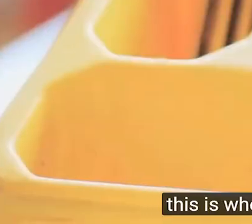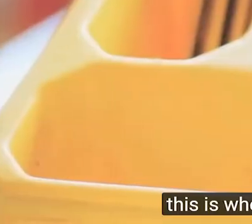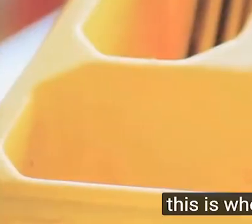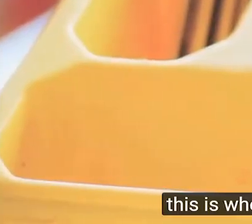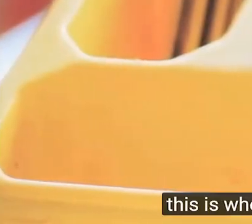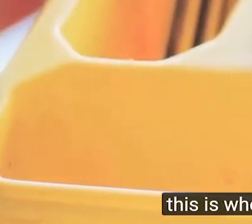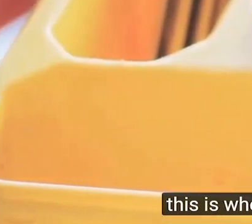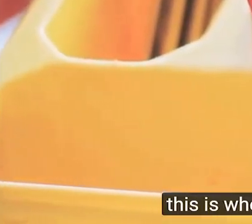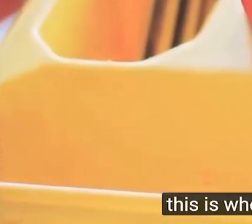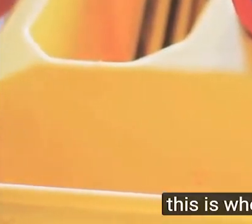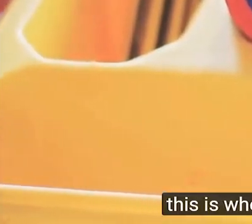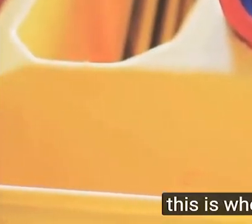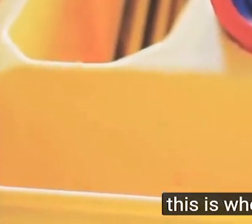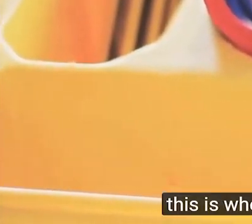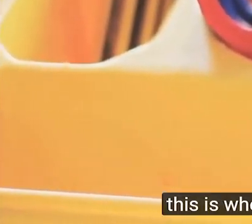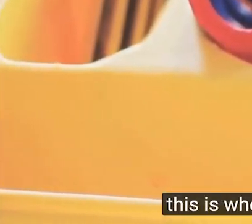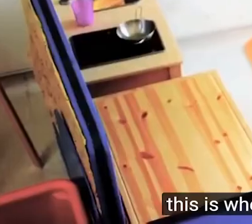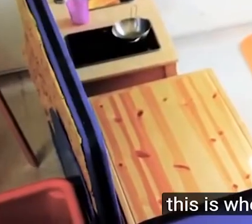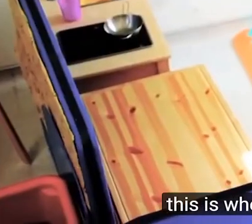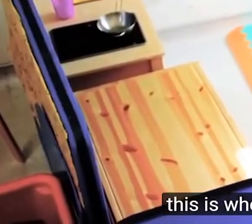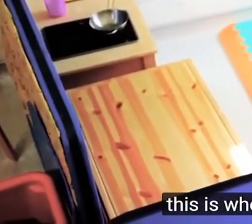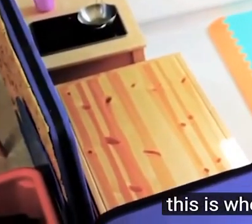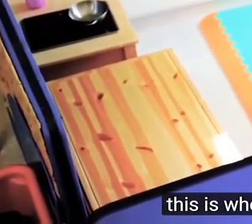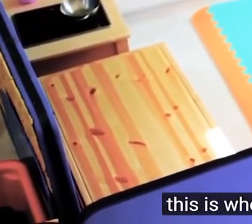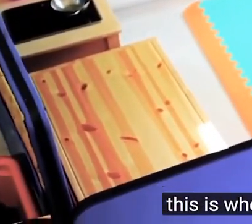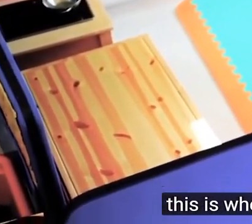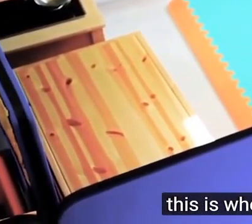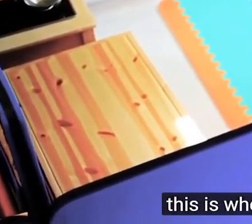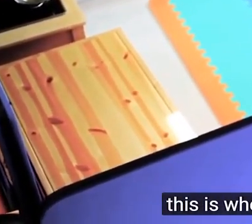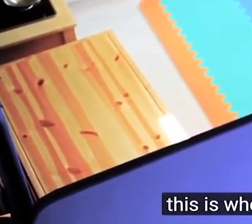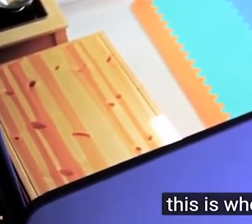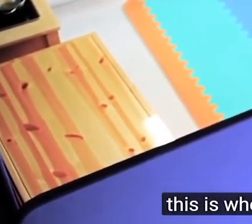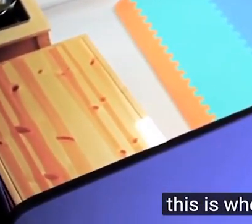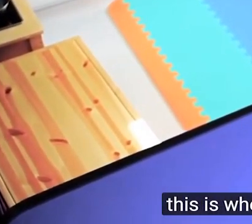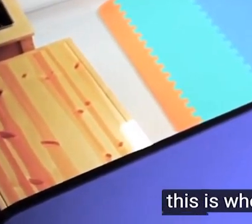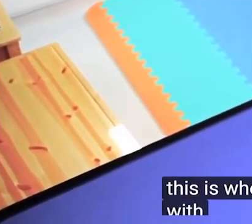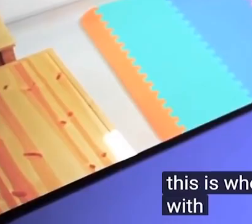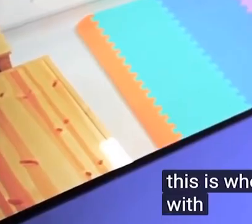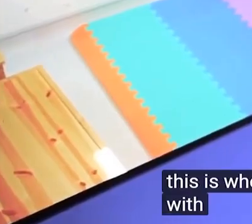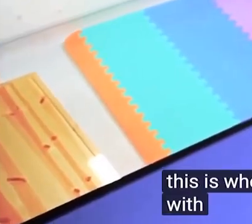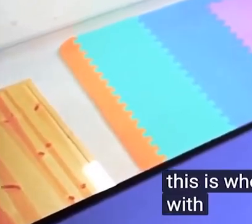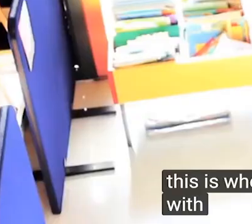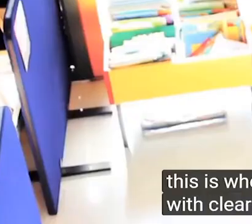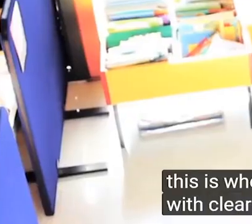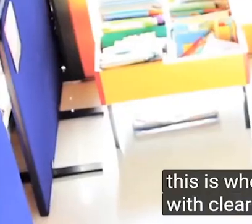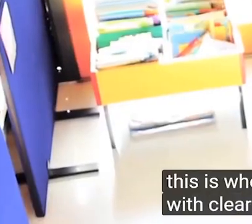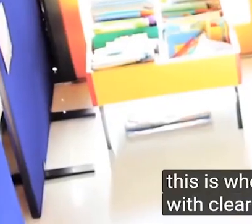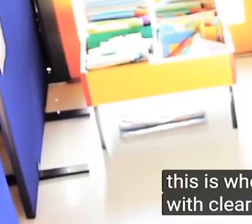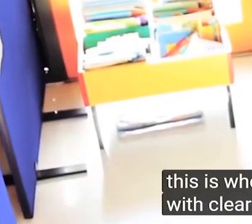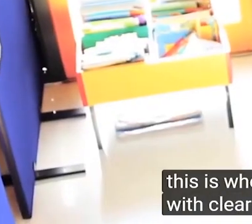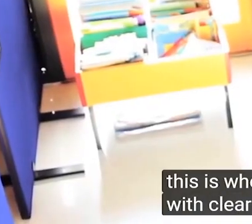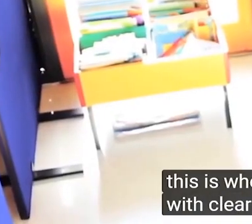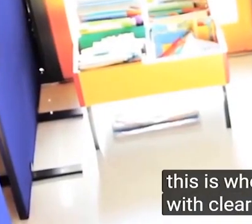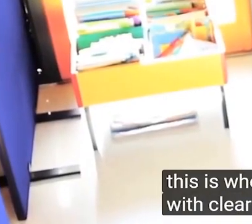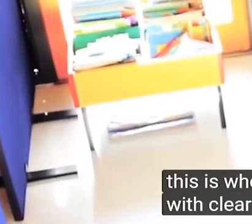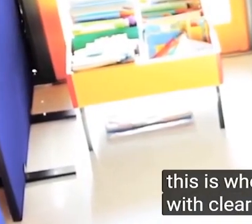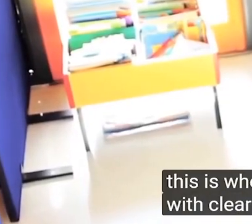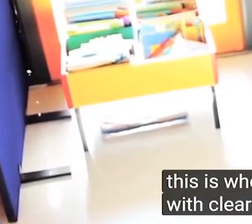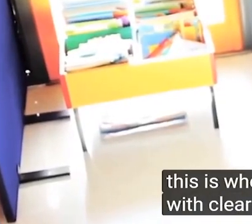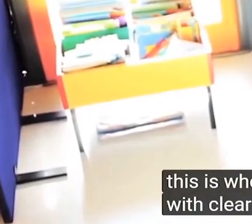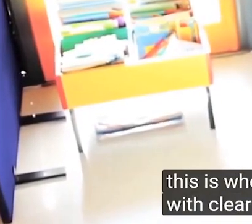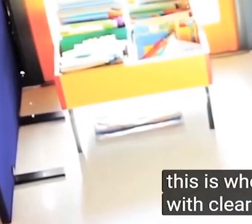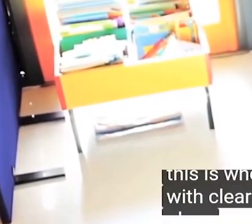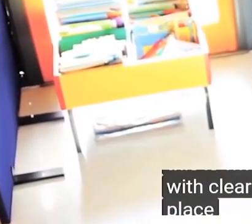This is where I learn. It has structure with clear areas where